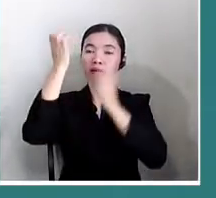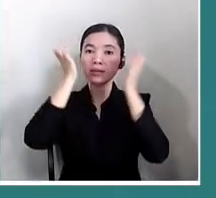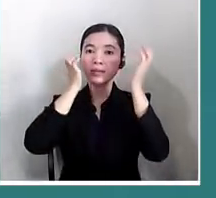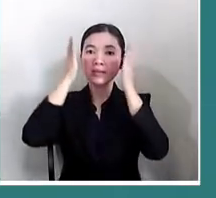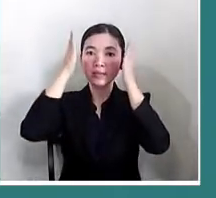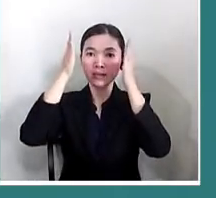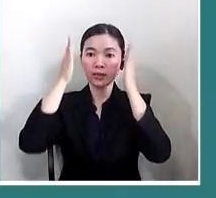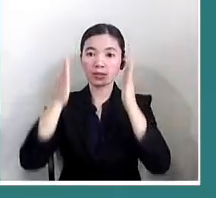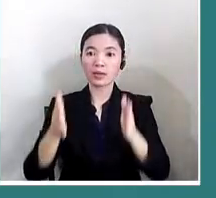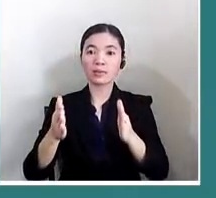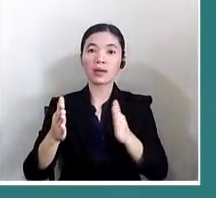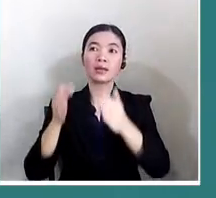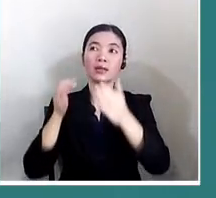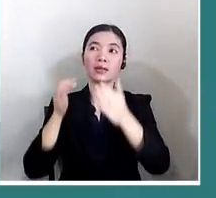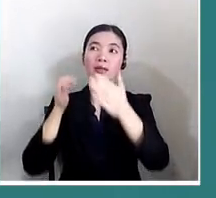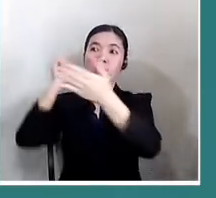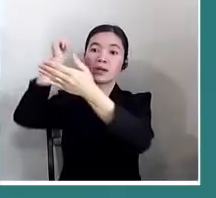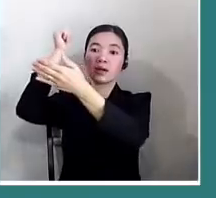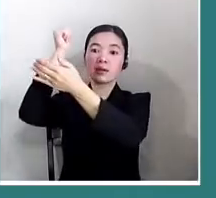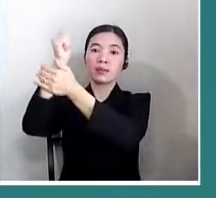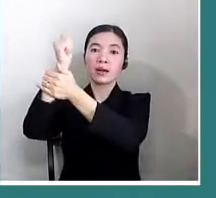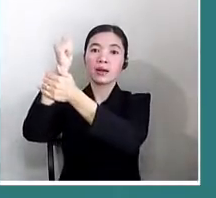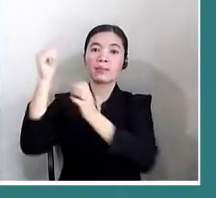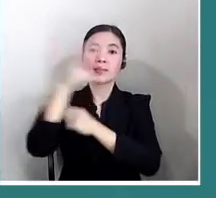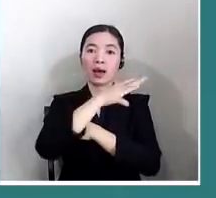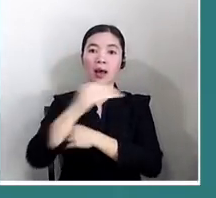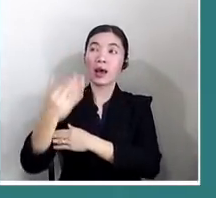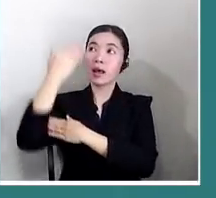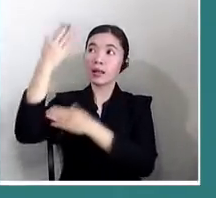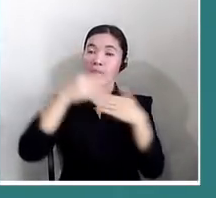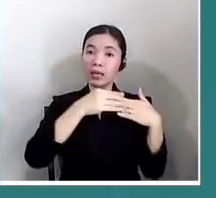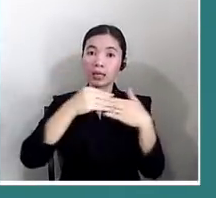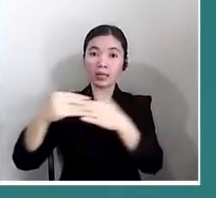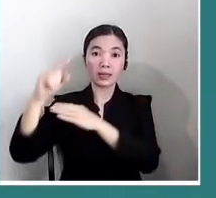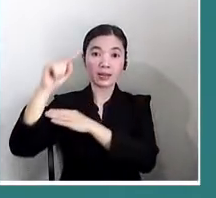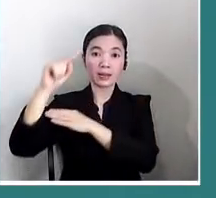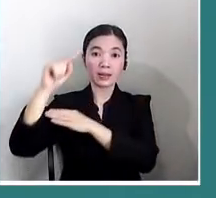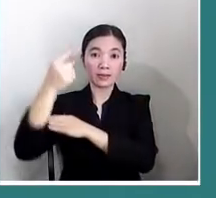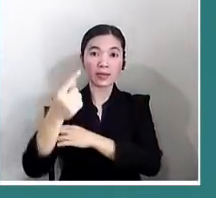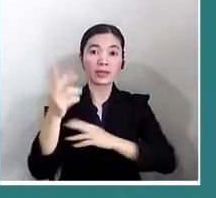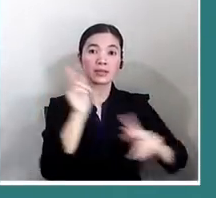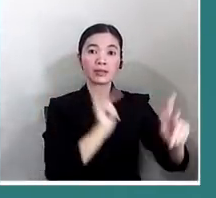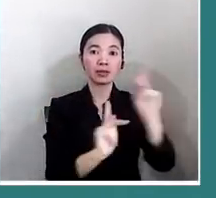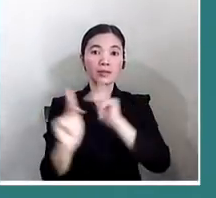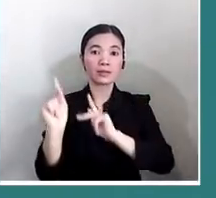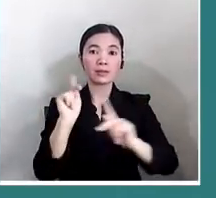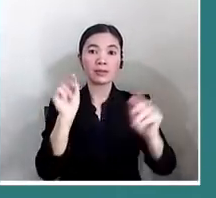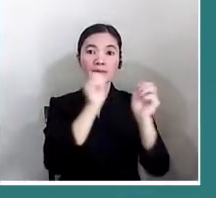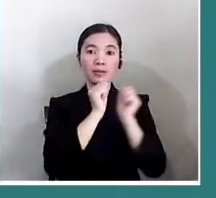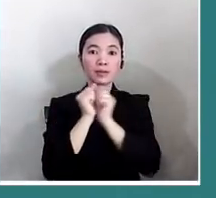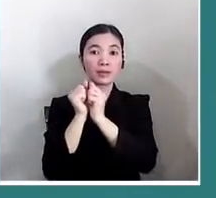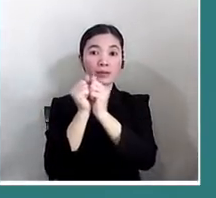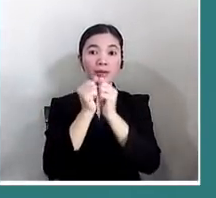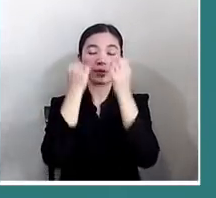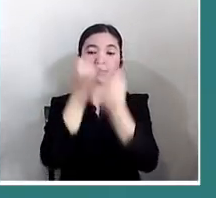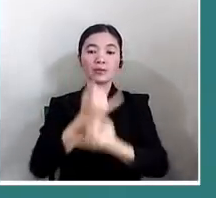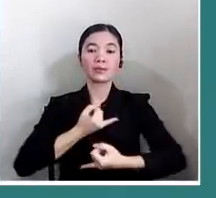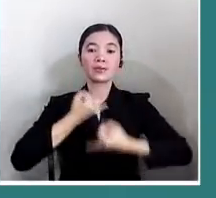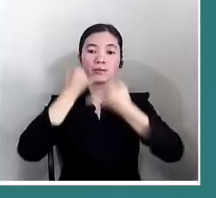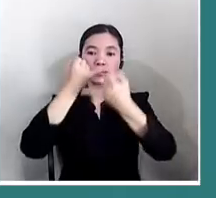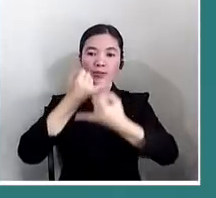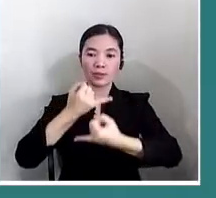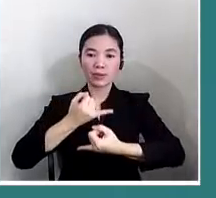Abraham, and He led forth His people with joy, with shouts